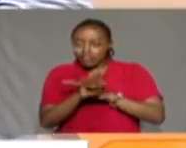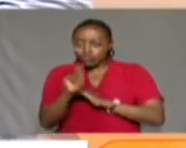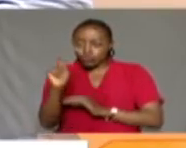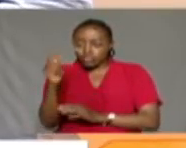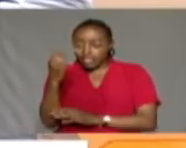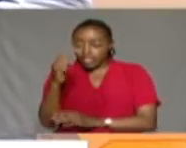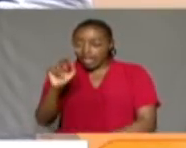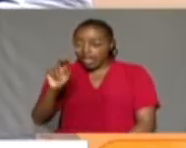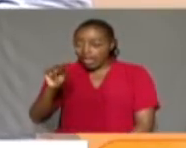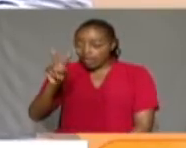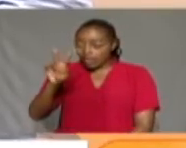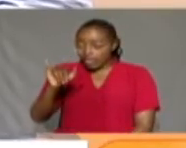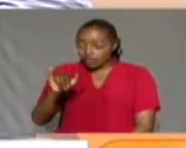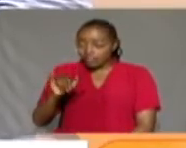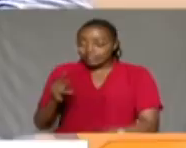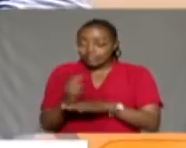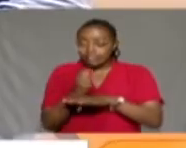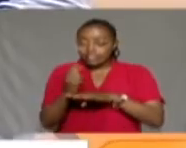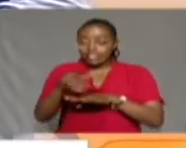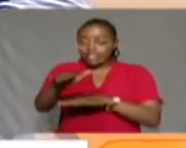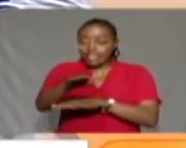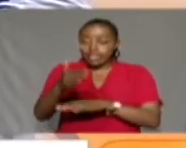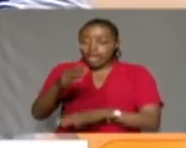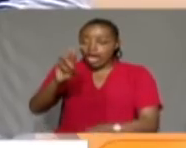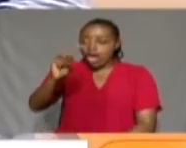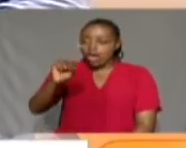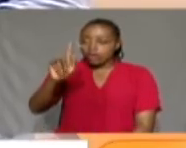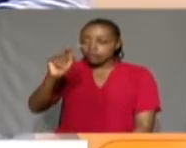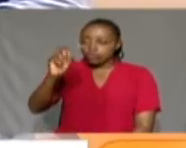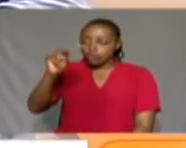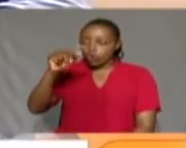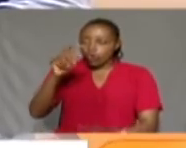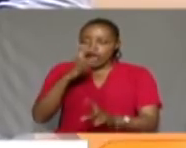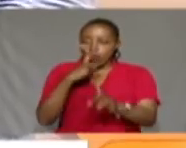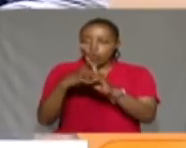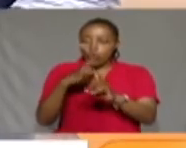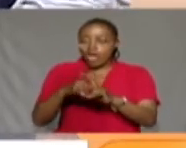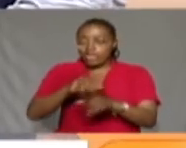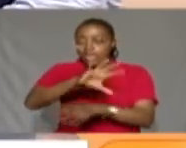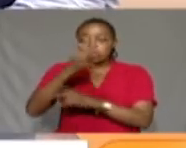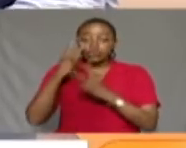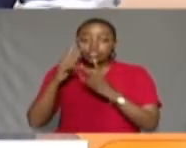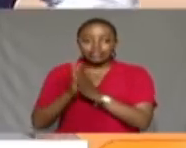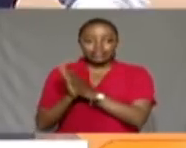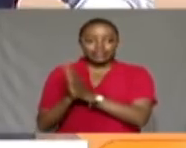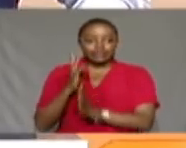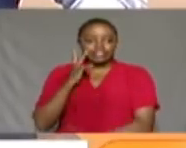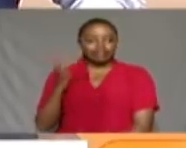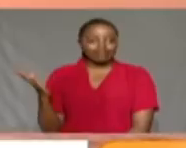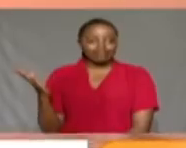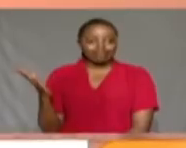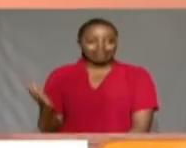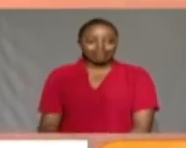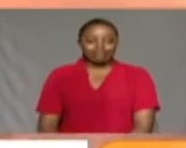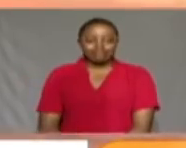Navy clearance divers training areas in Mtongwe, Kwale County, and has the story.